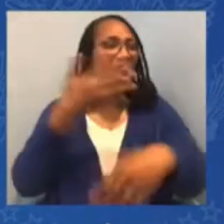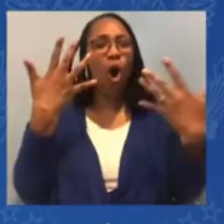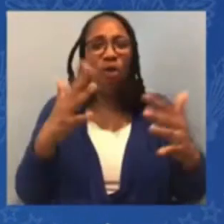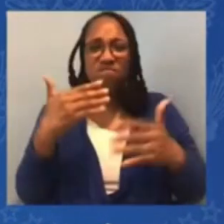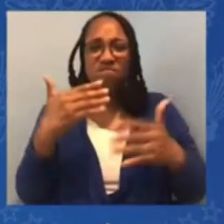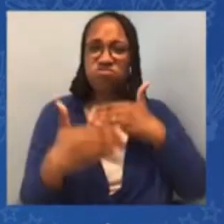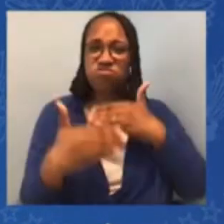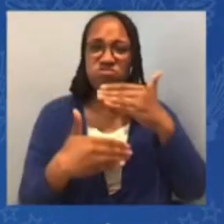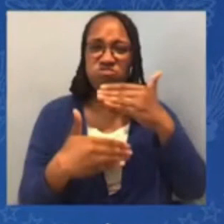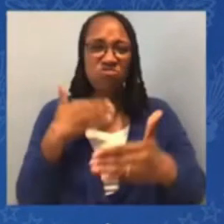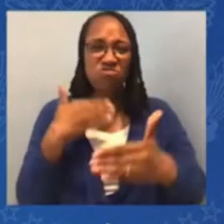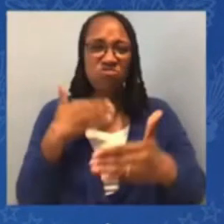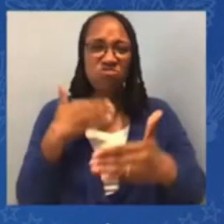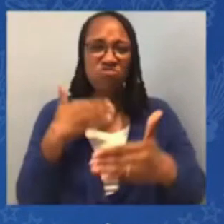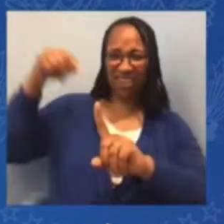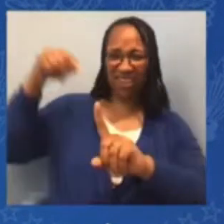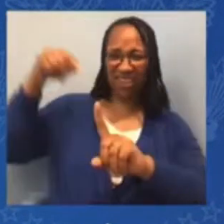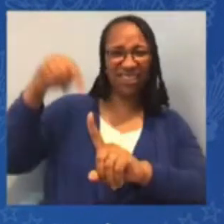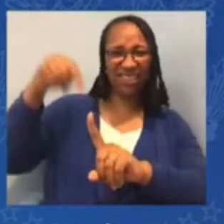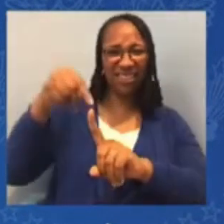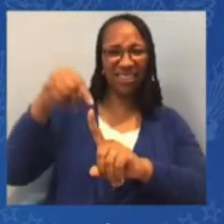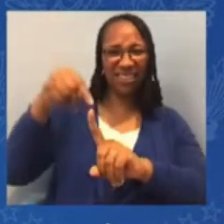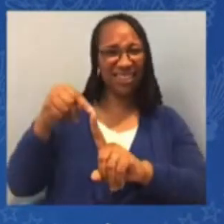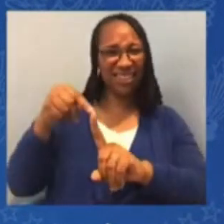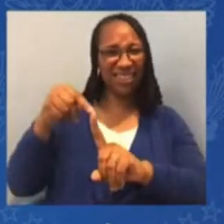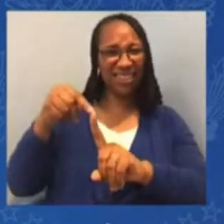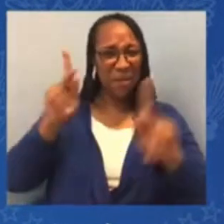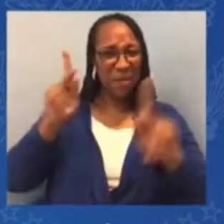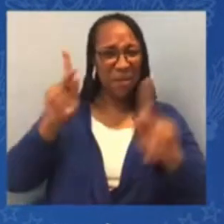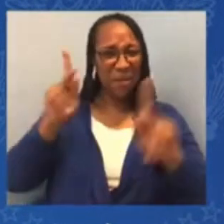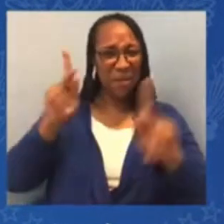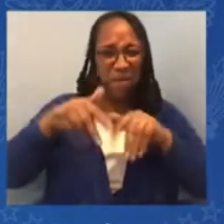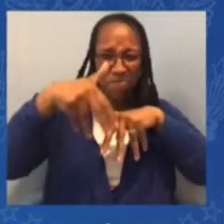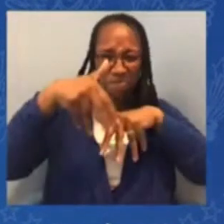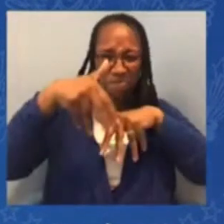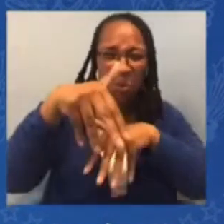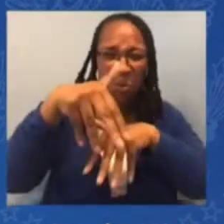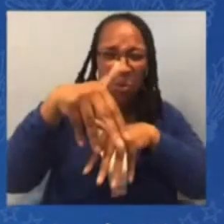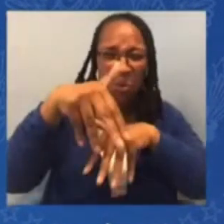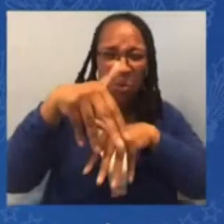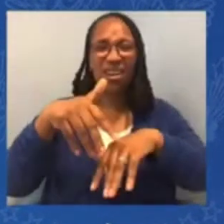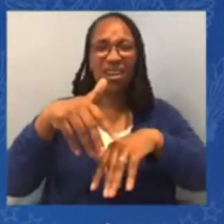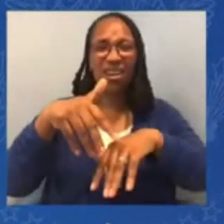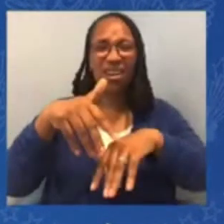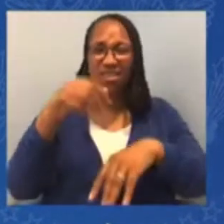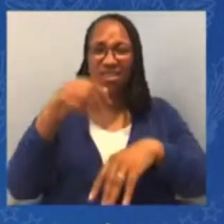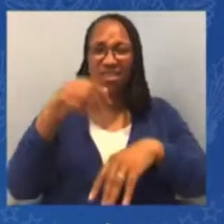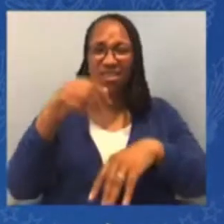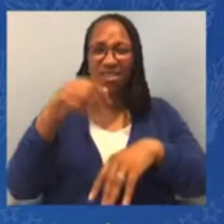built. Look at the people you've helped elect. Look at the progress you've made in state houses.